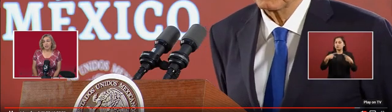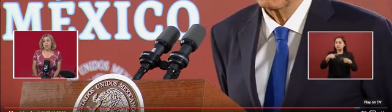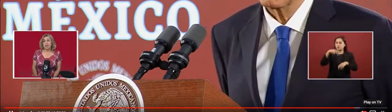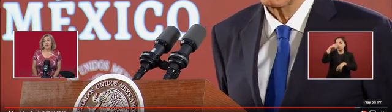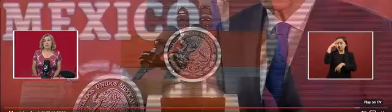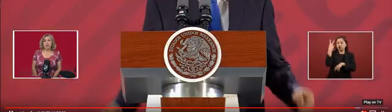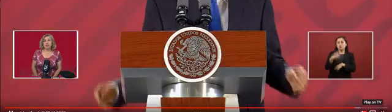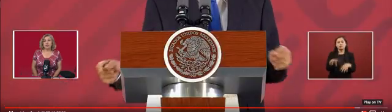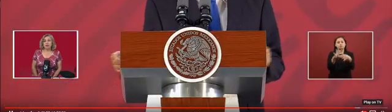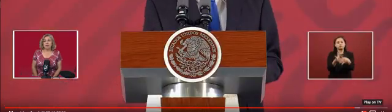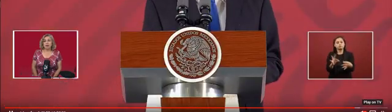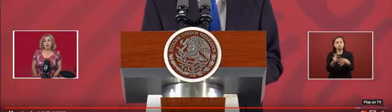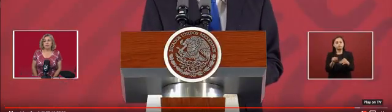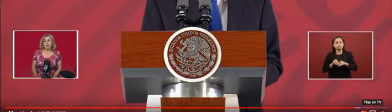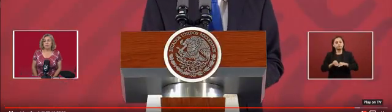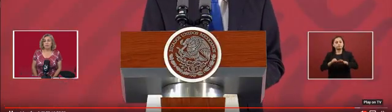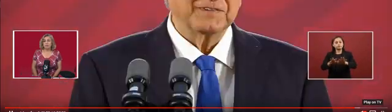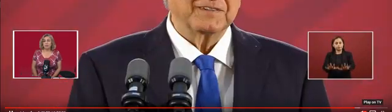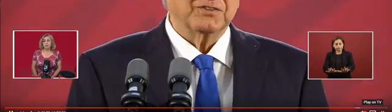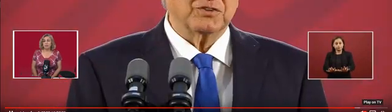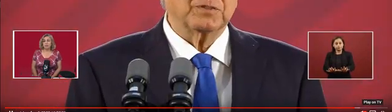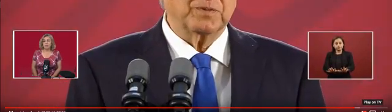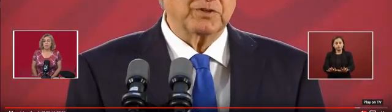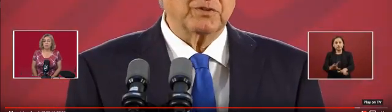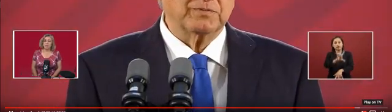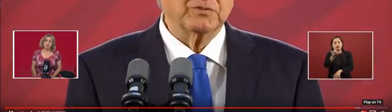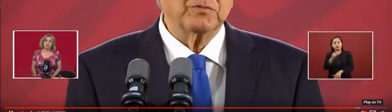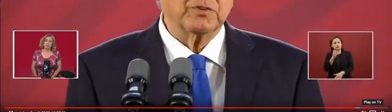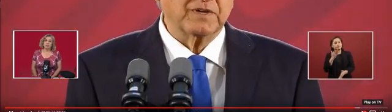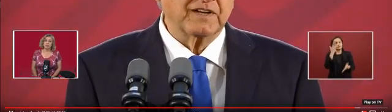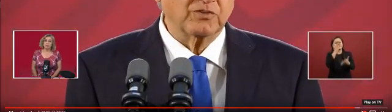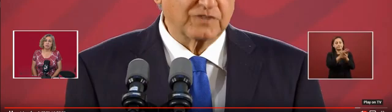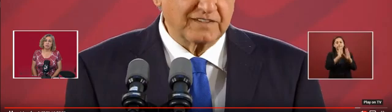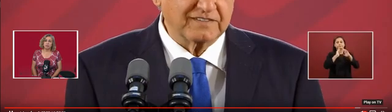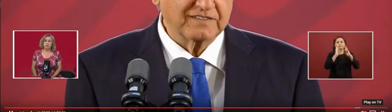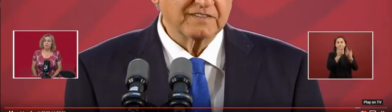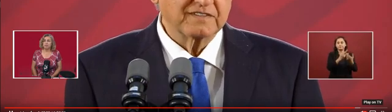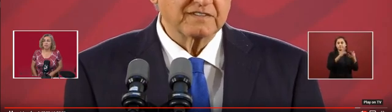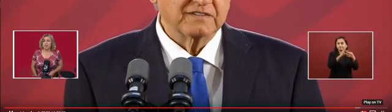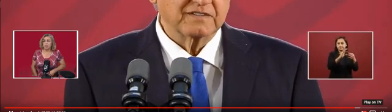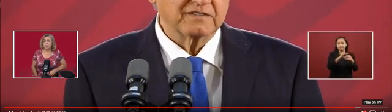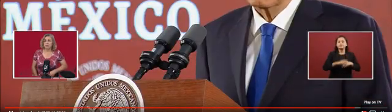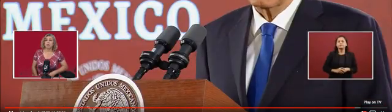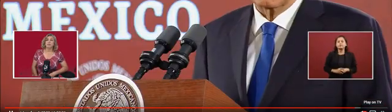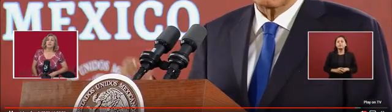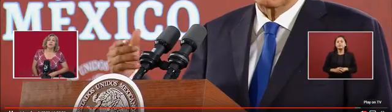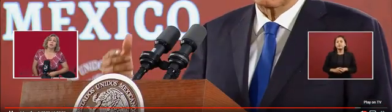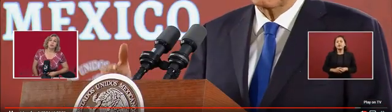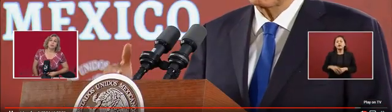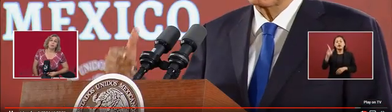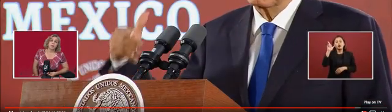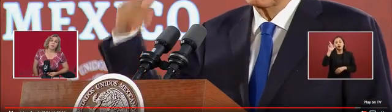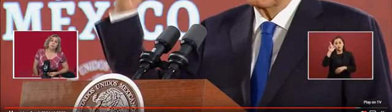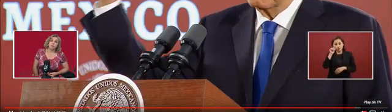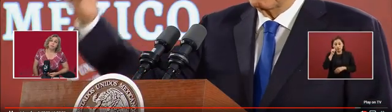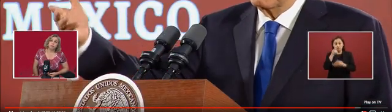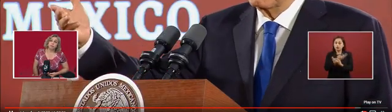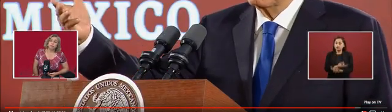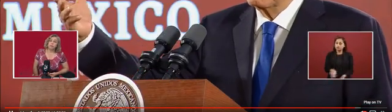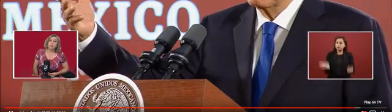making sure that the children not cada quien be tiene missing anything. un encargo. Everyone has been